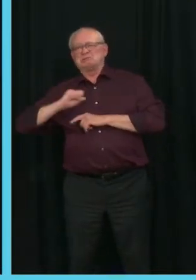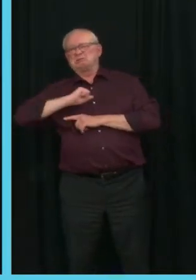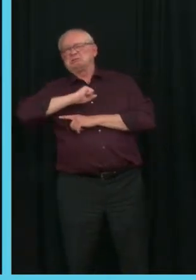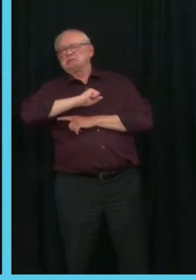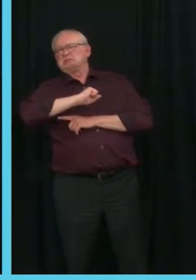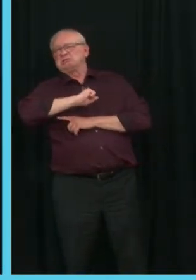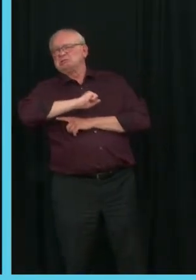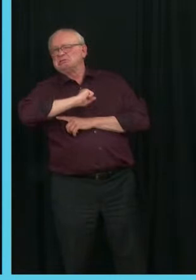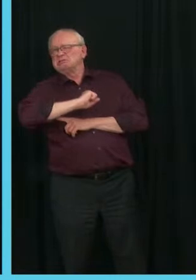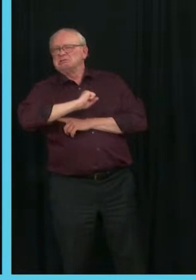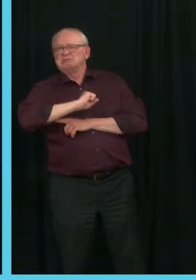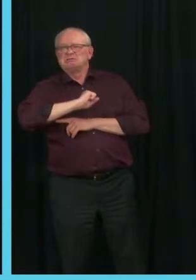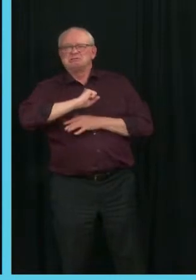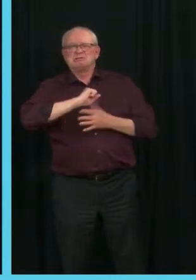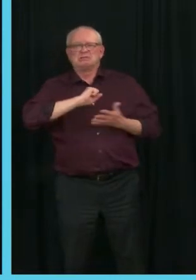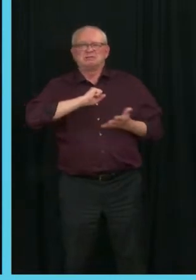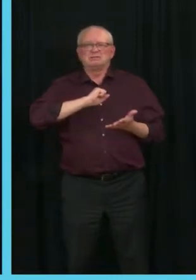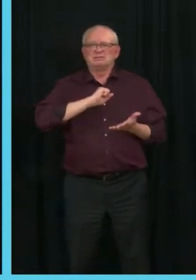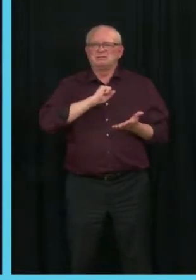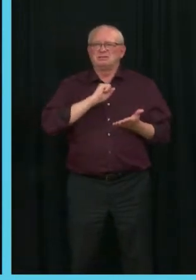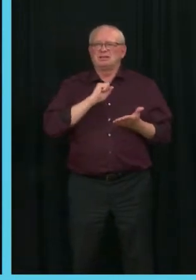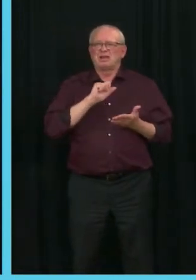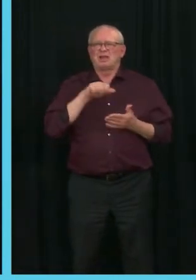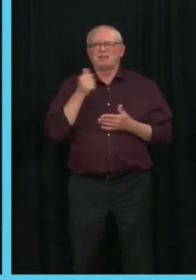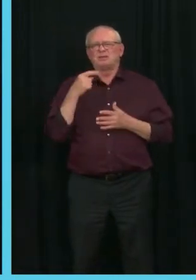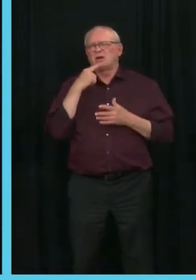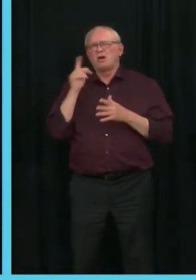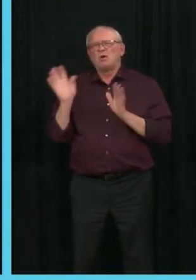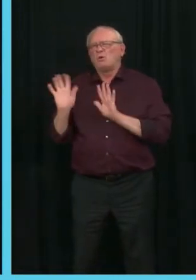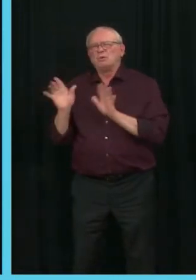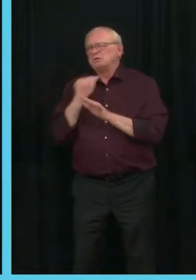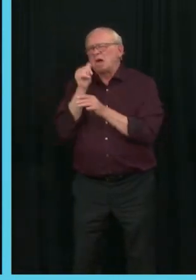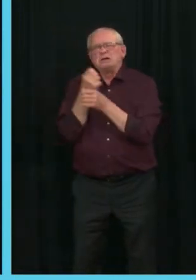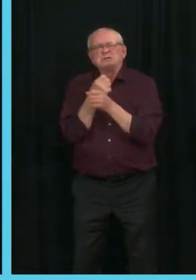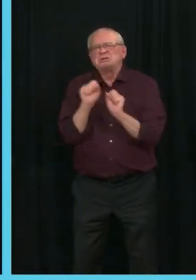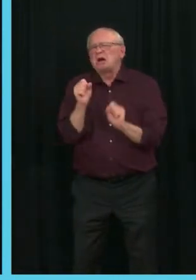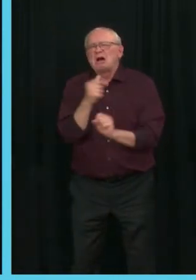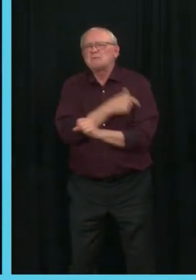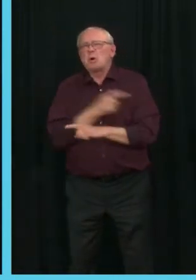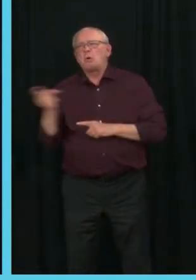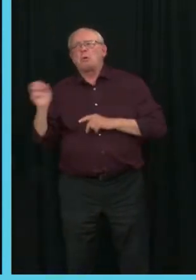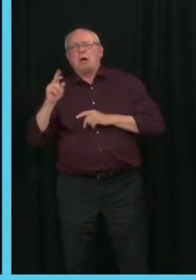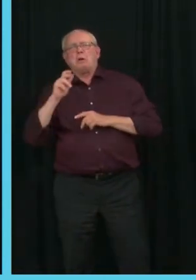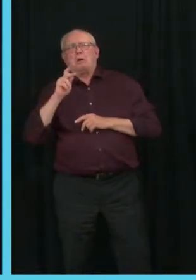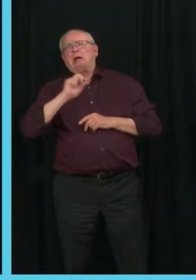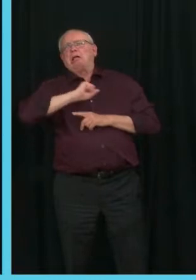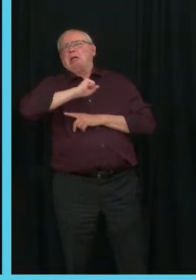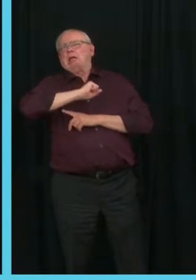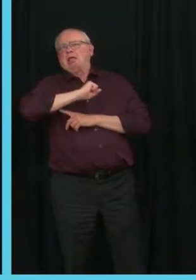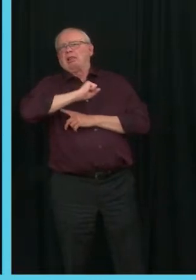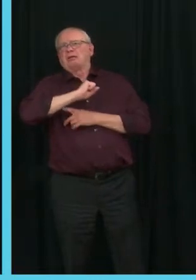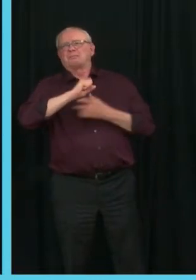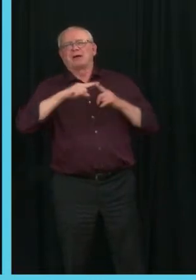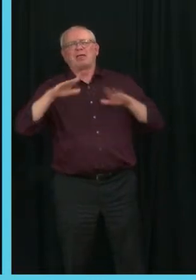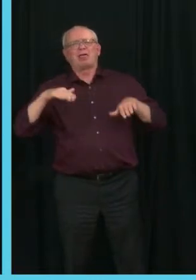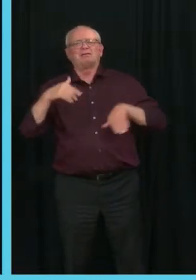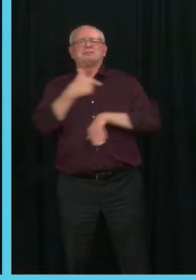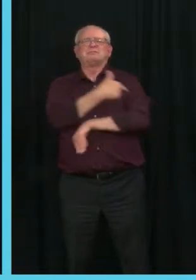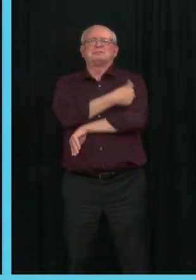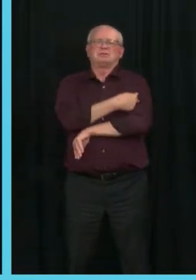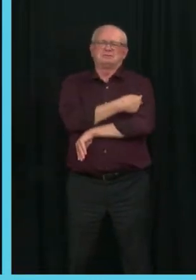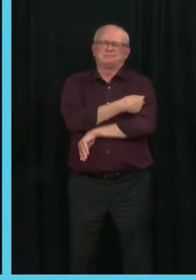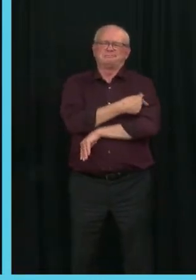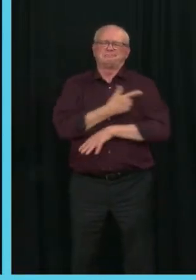that the COVID vaccines were unsafe and had heard lots of misinformation about the vaccines.